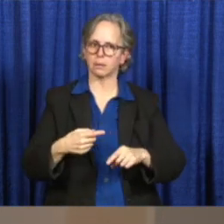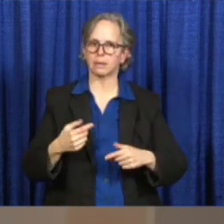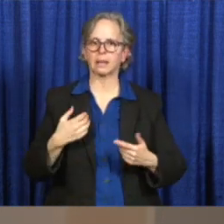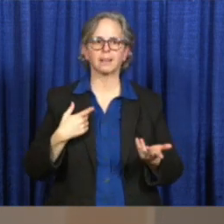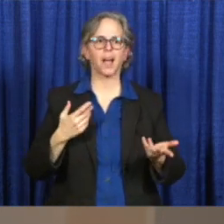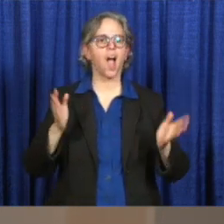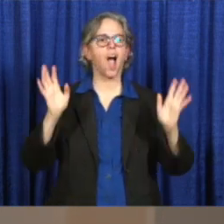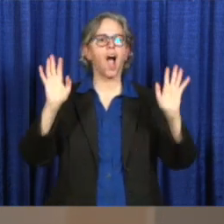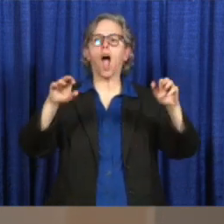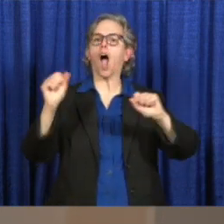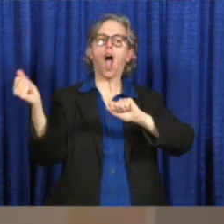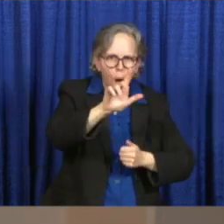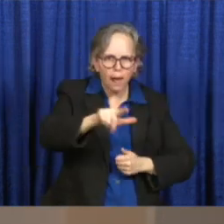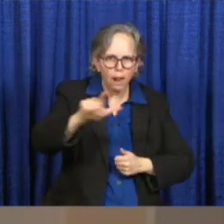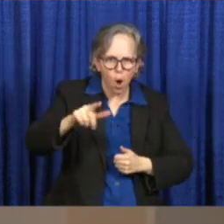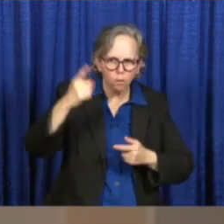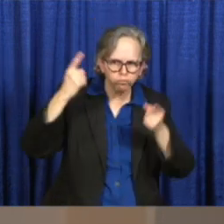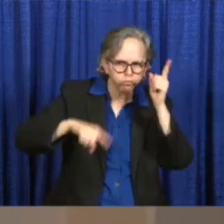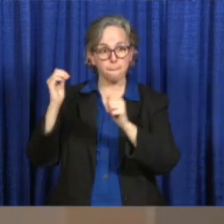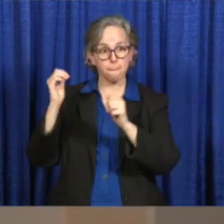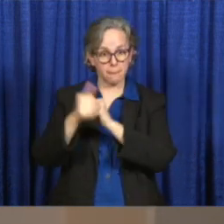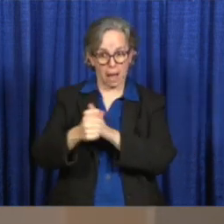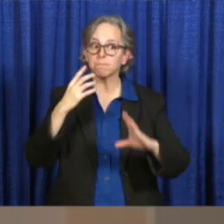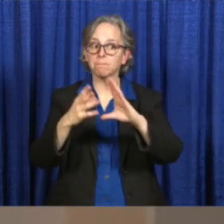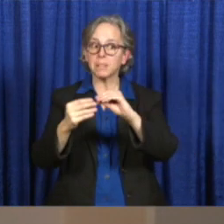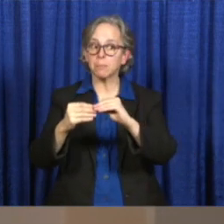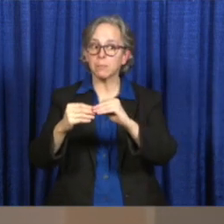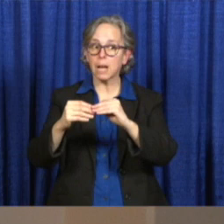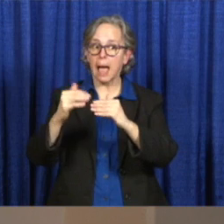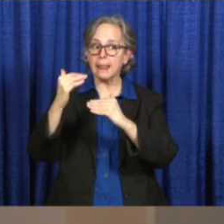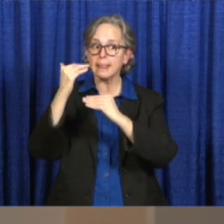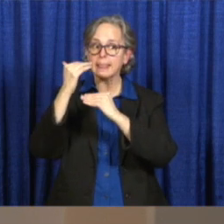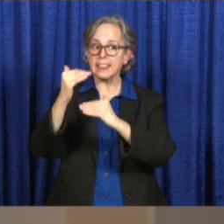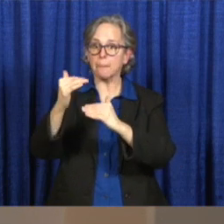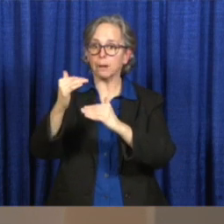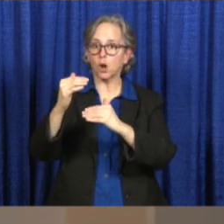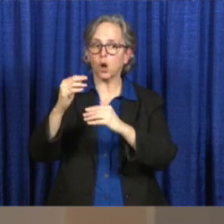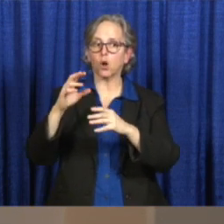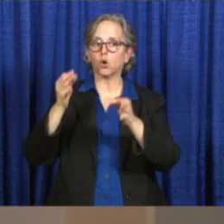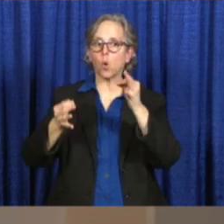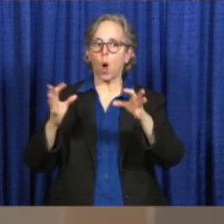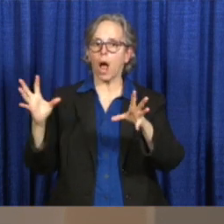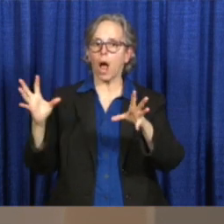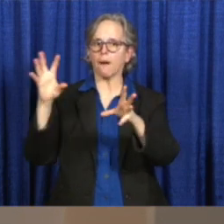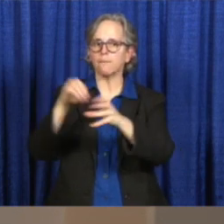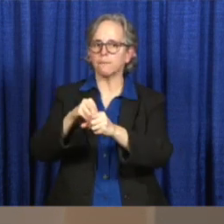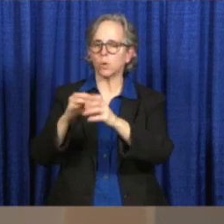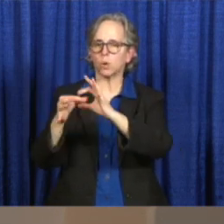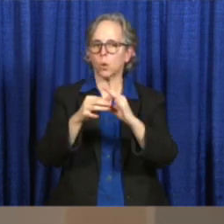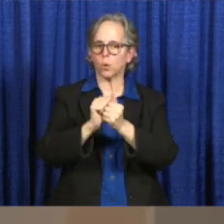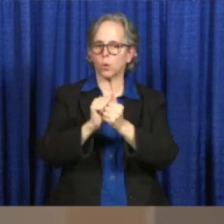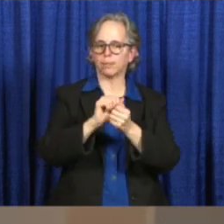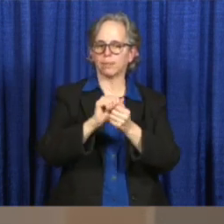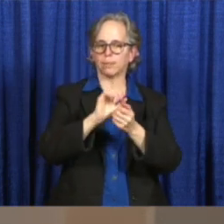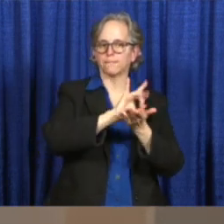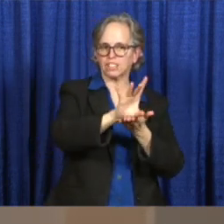of doing it and the executive order out there or foreclosures as it reads